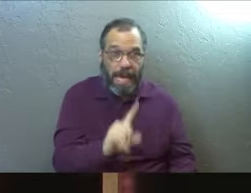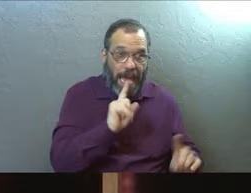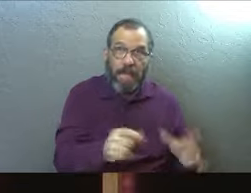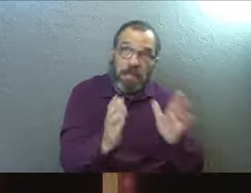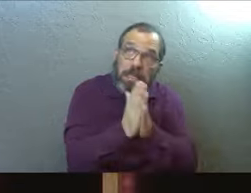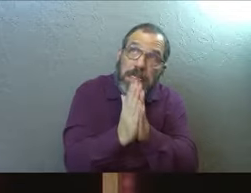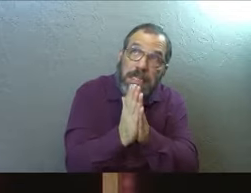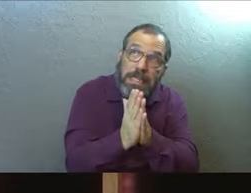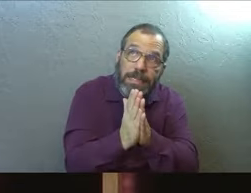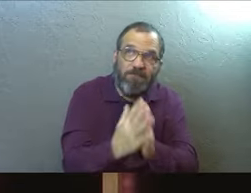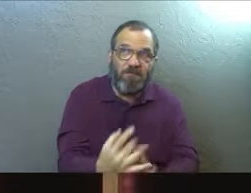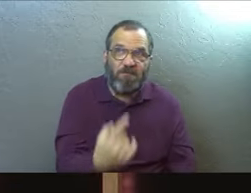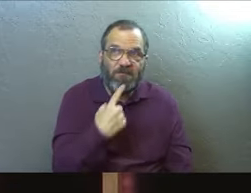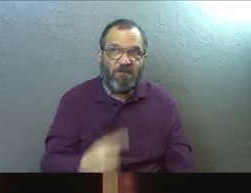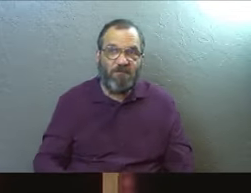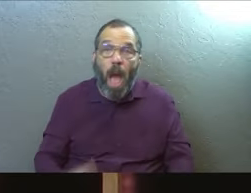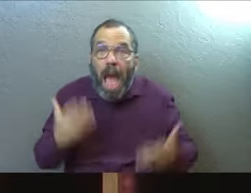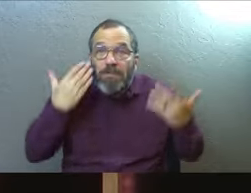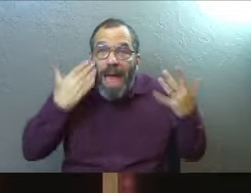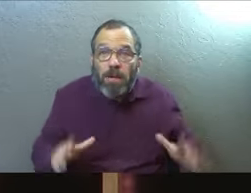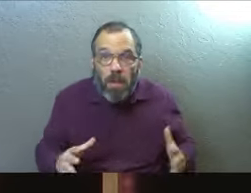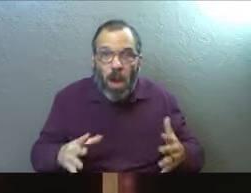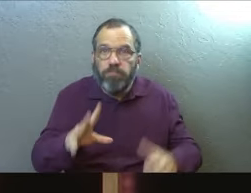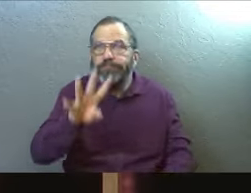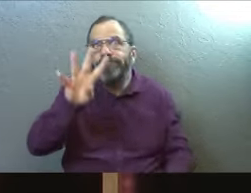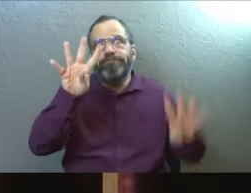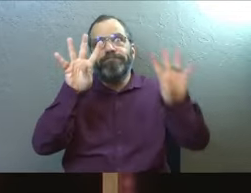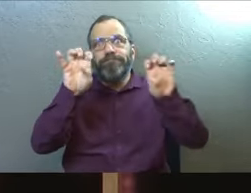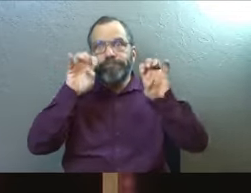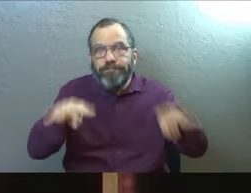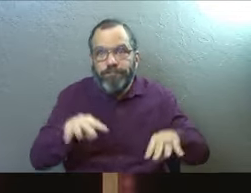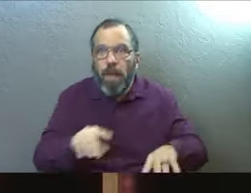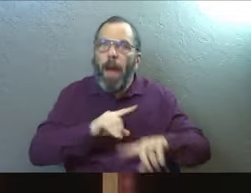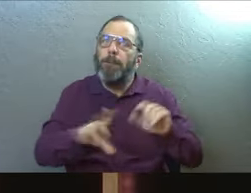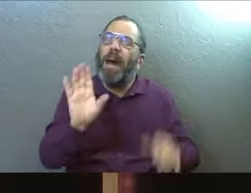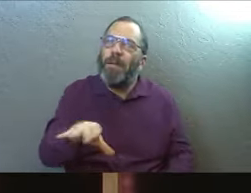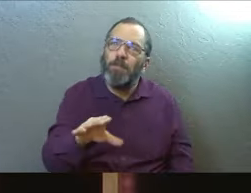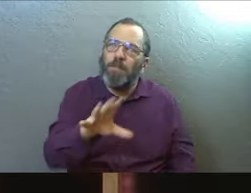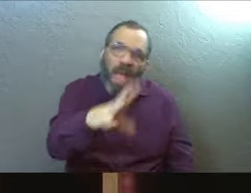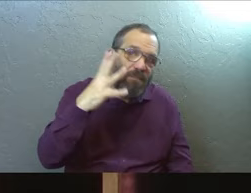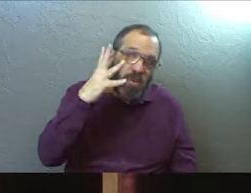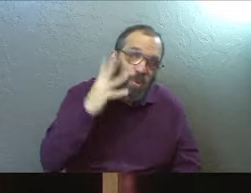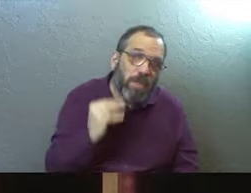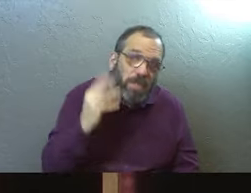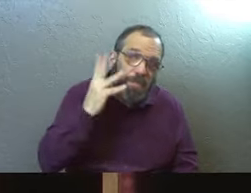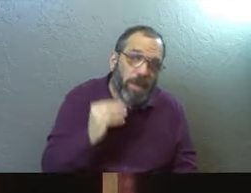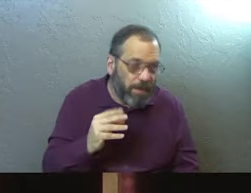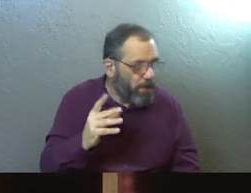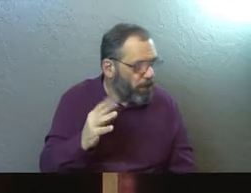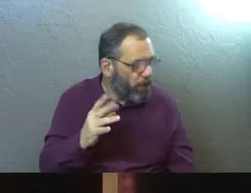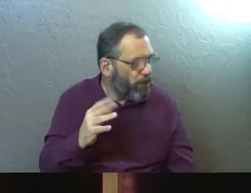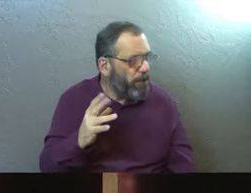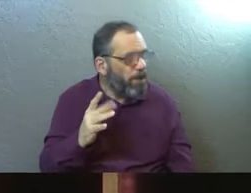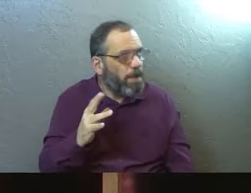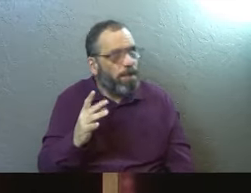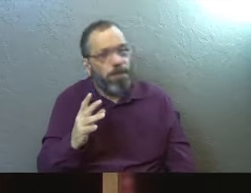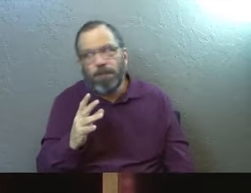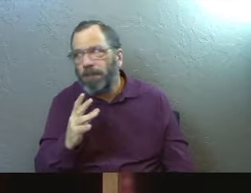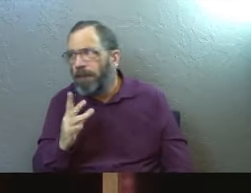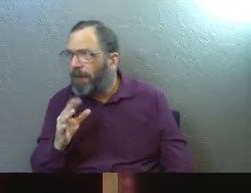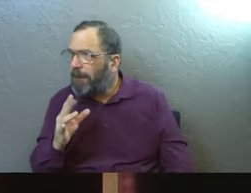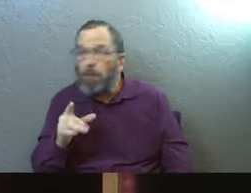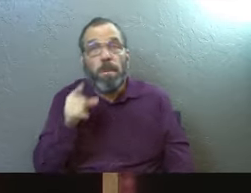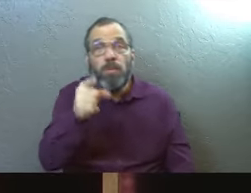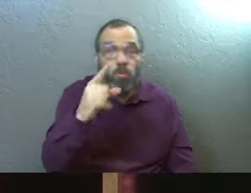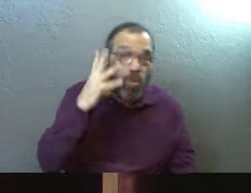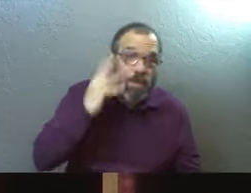answer to prayer? I don't know. There's a lot of questions here. But have you ever been in this situation before where you were